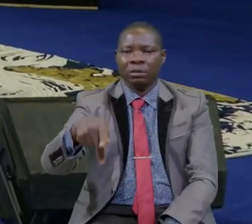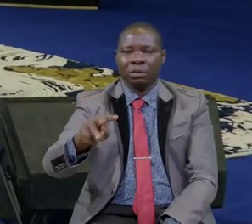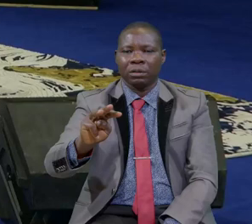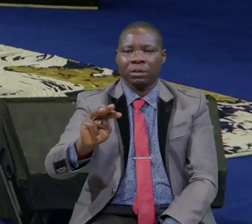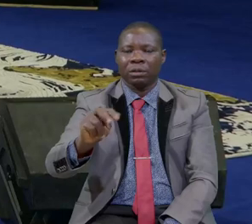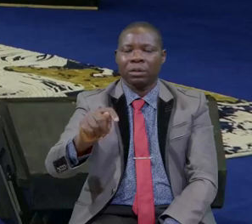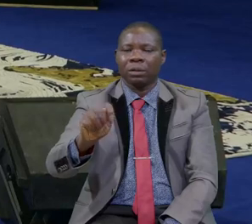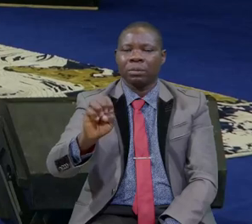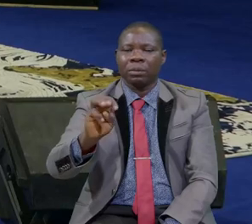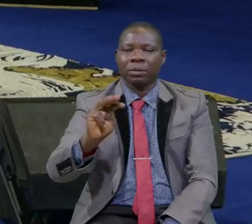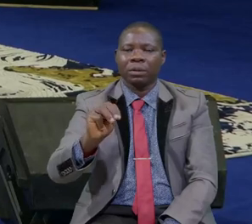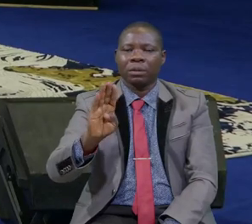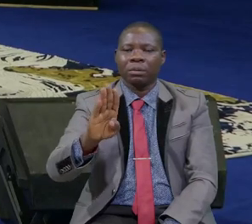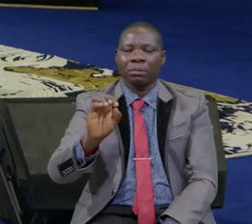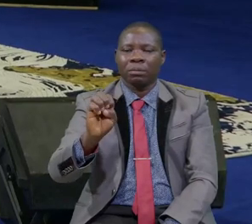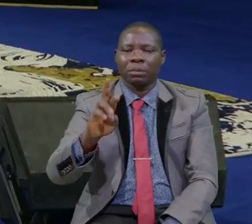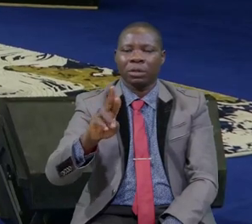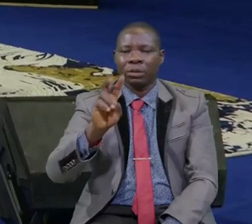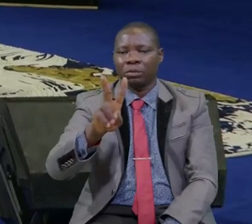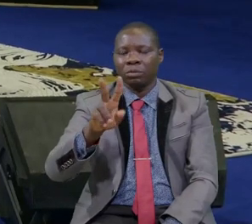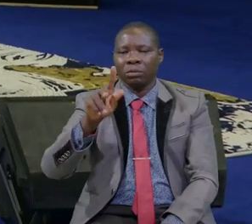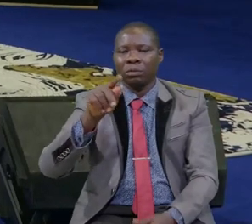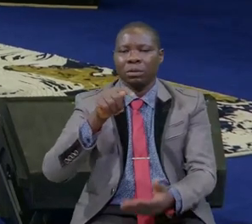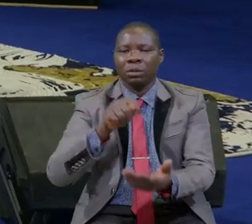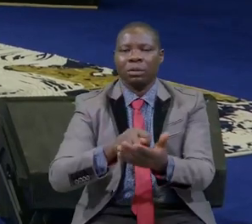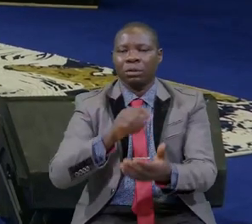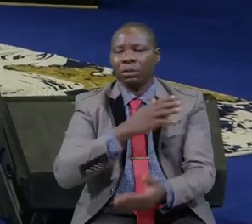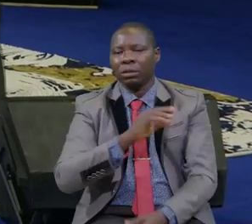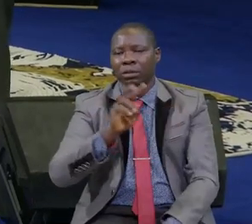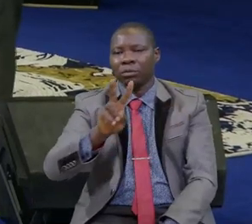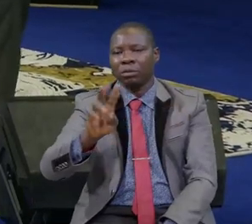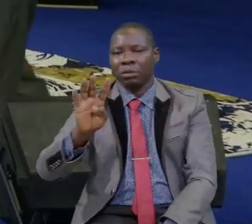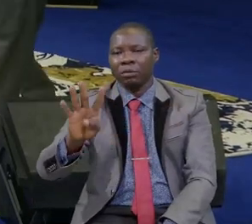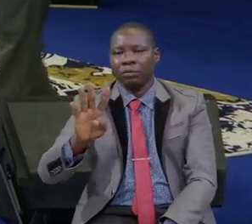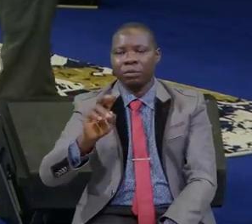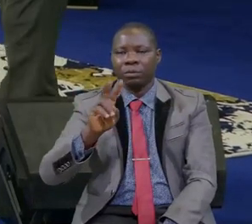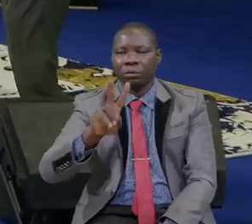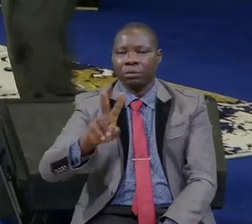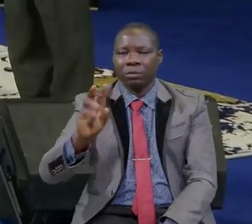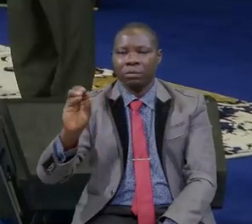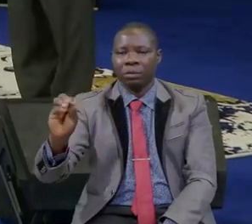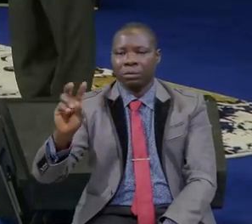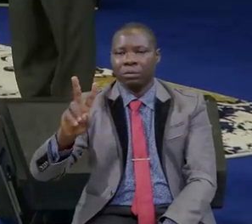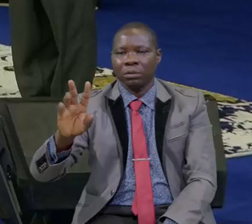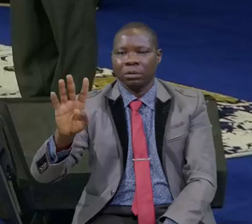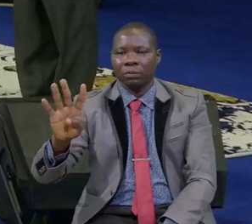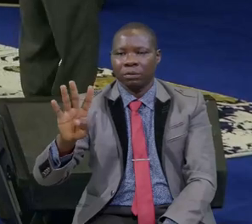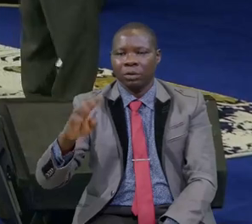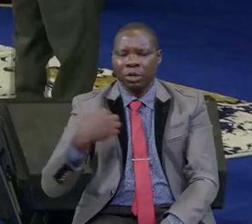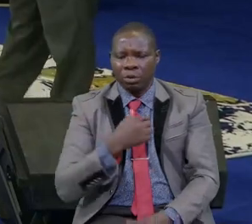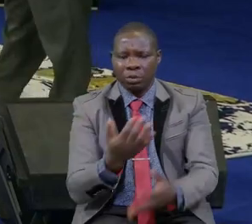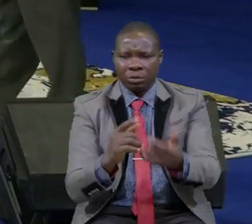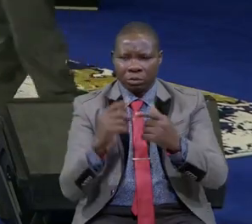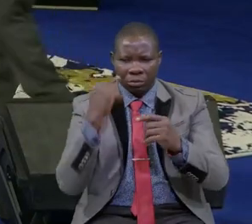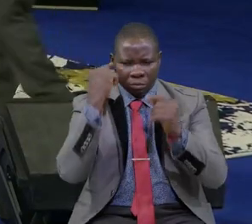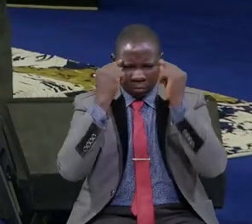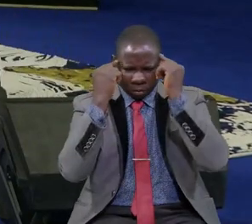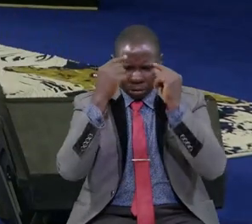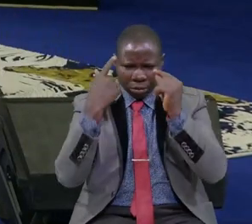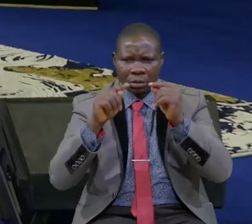September 2024, we're considering the wonders,